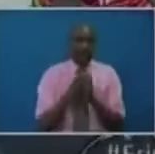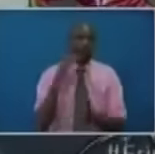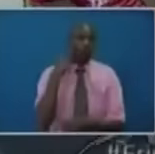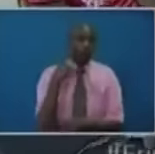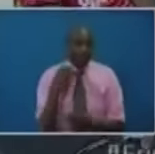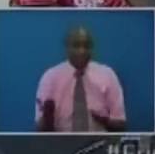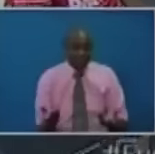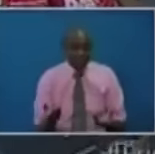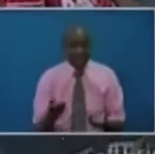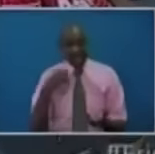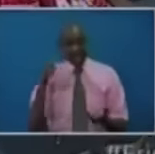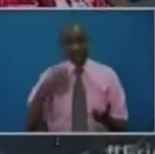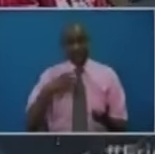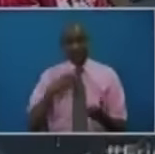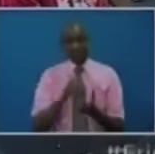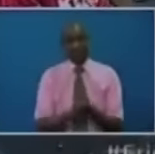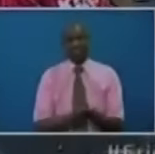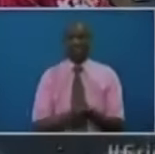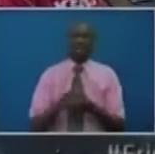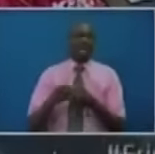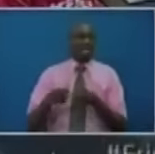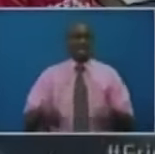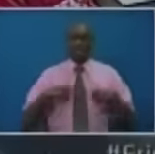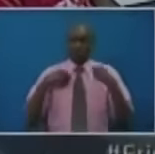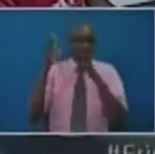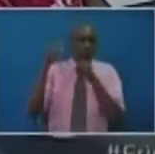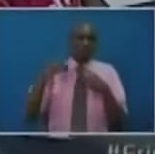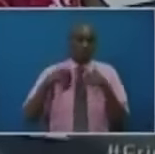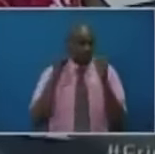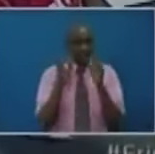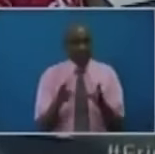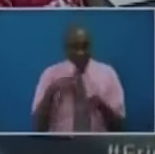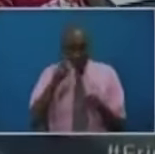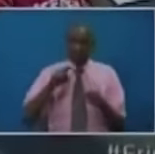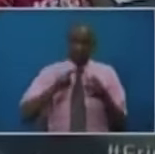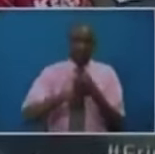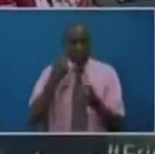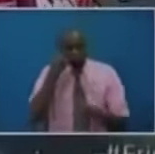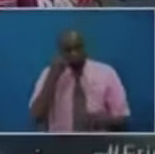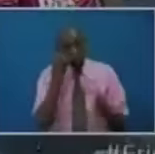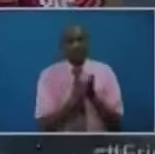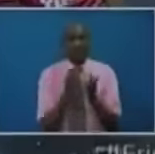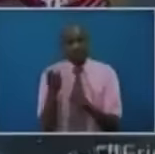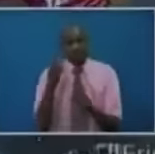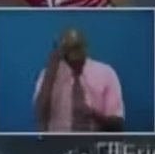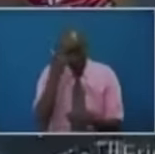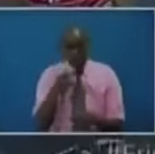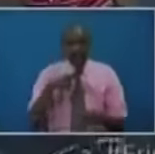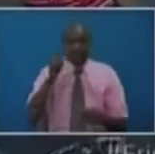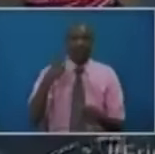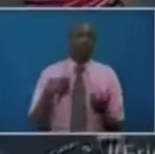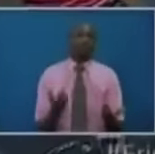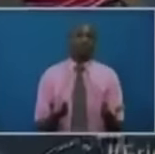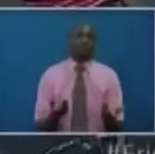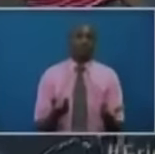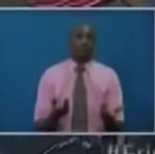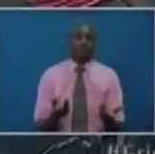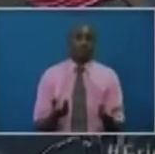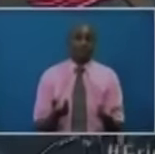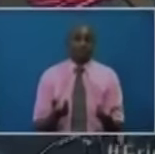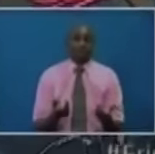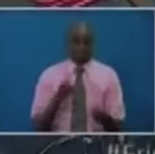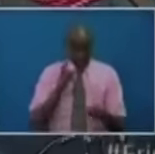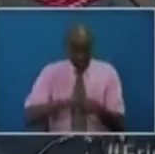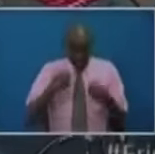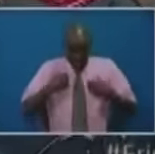Mm-hmm. Some of them are so hopeless in life that they turn to drugs and what have you because of being hopeless. The hunger. Because when I